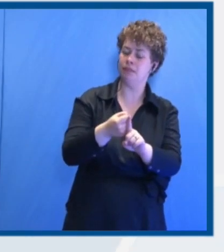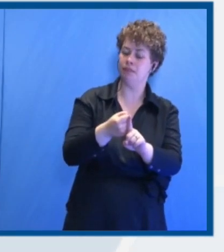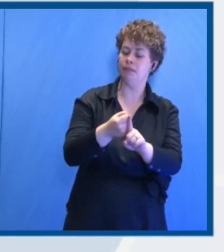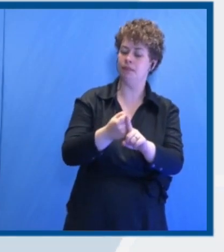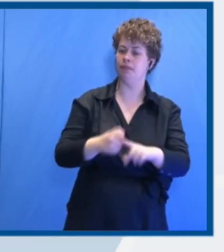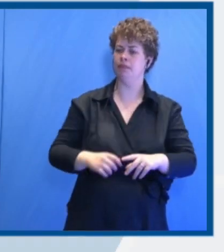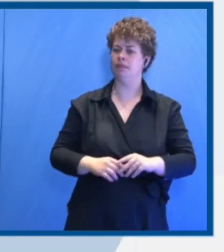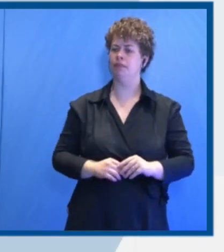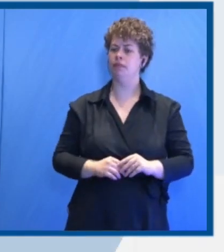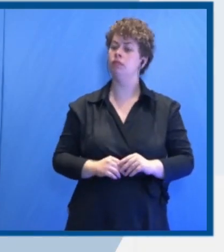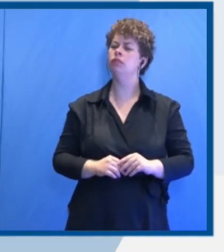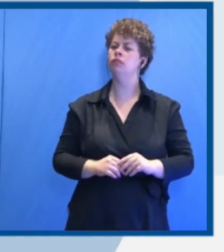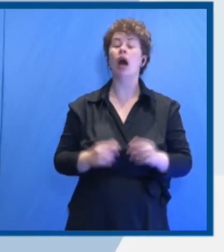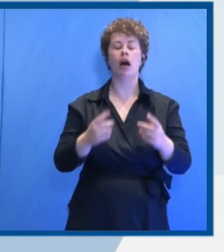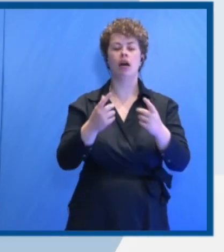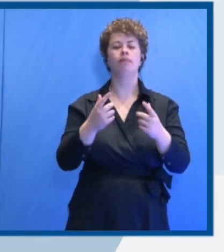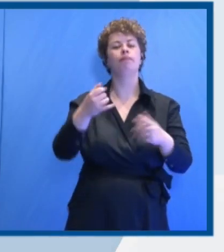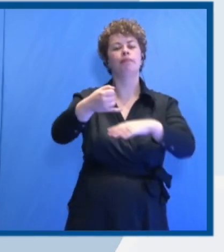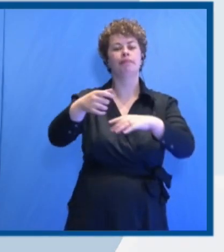in Bima, West Nusa Tenggara.